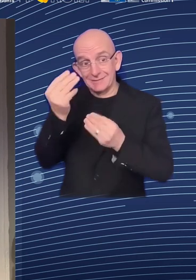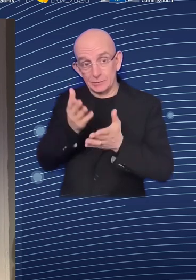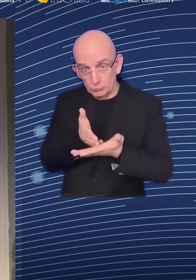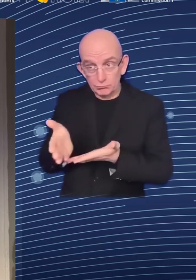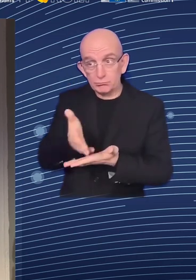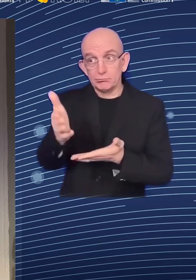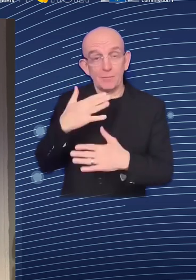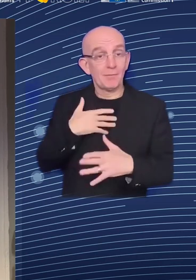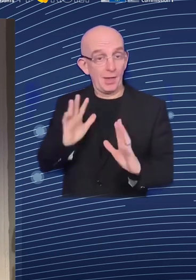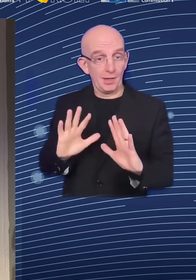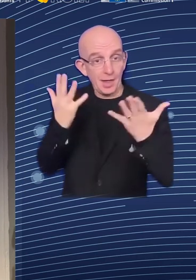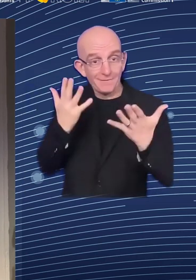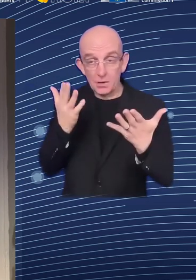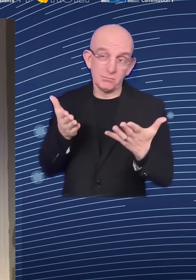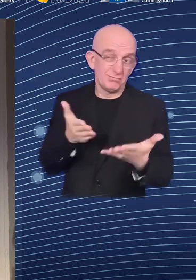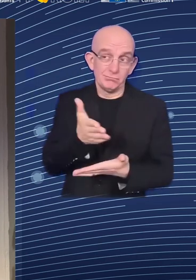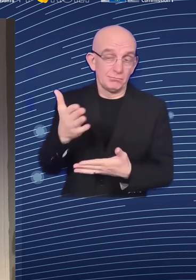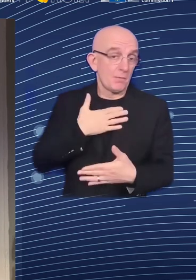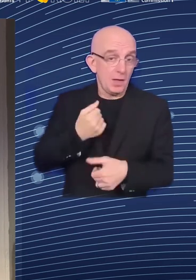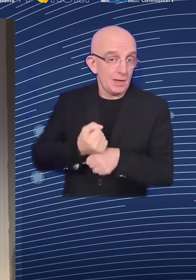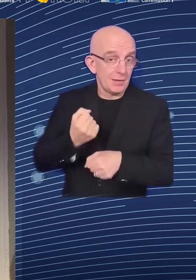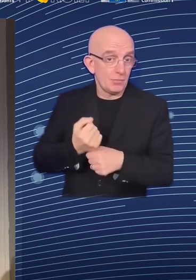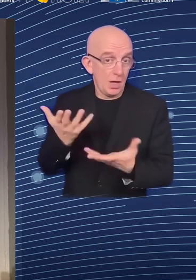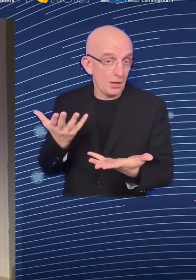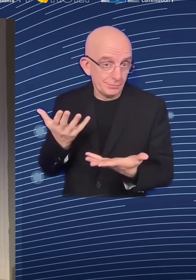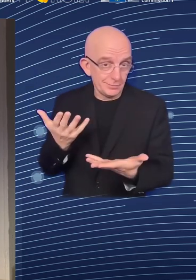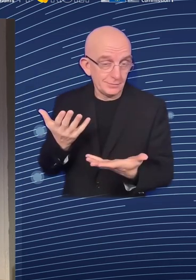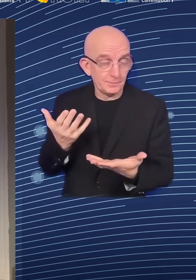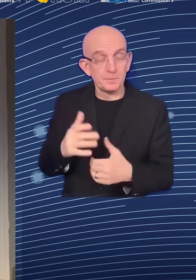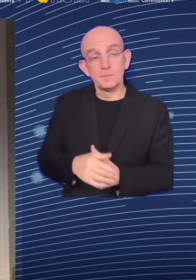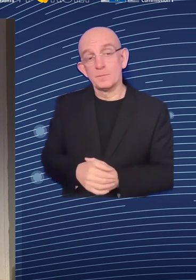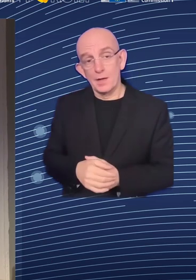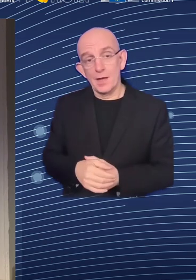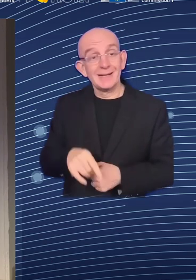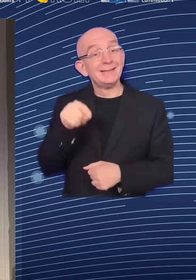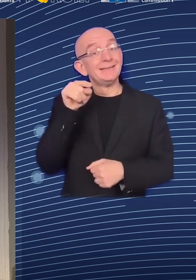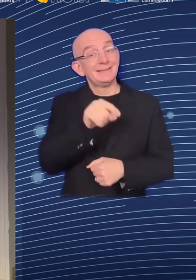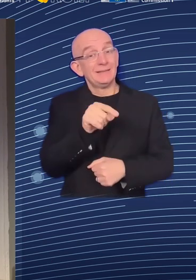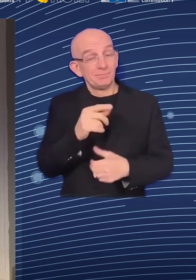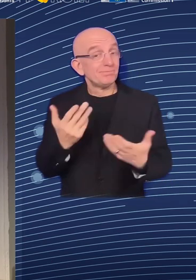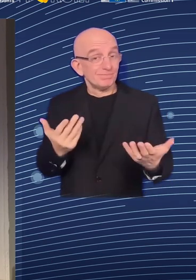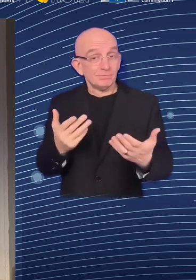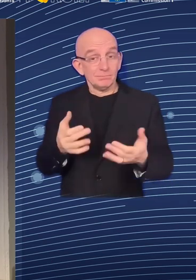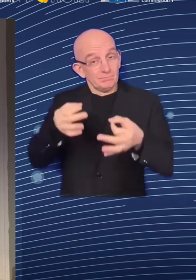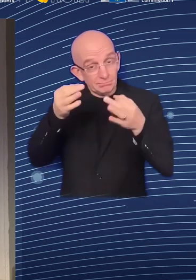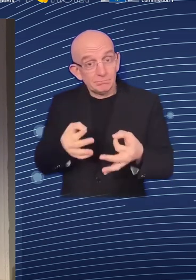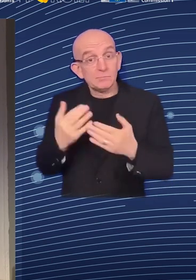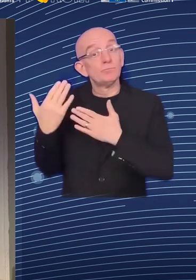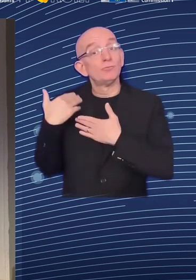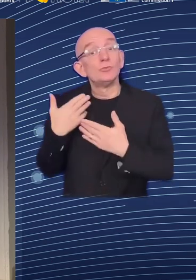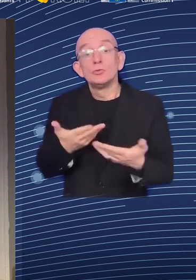employer or top and middle management to follow up the skills of their employees